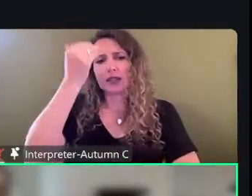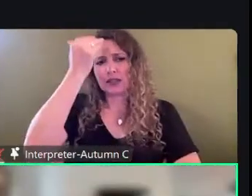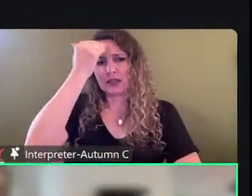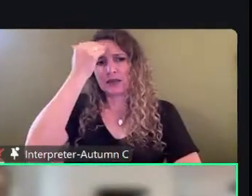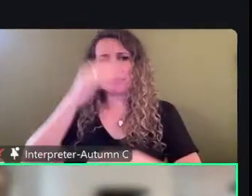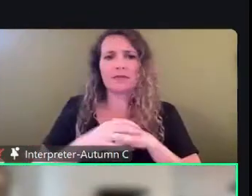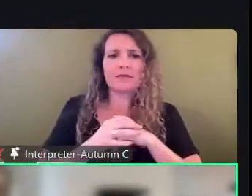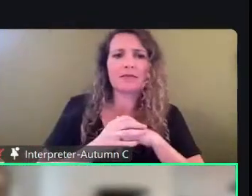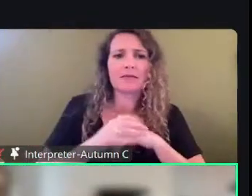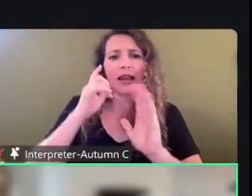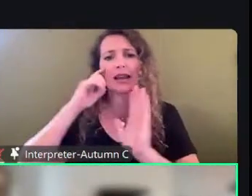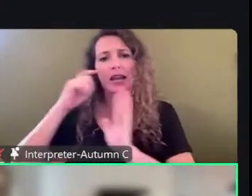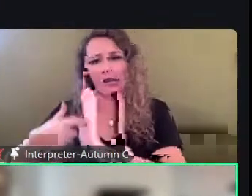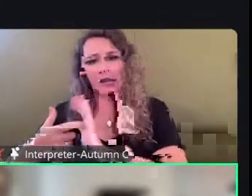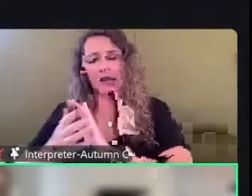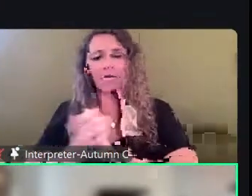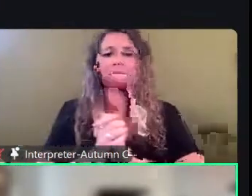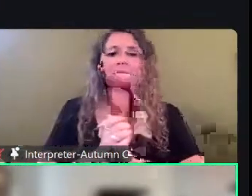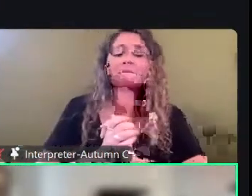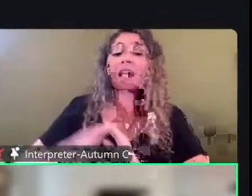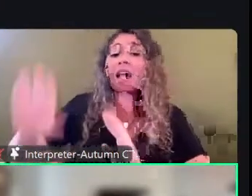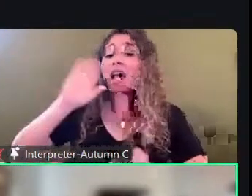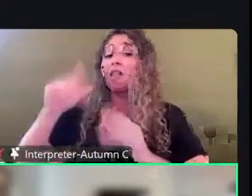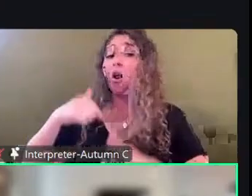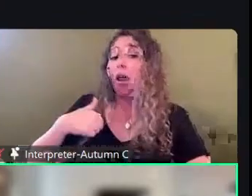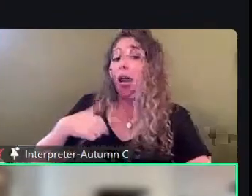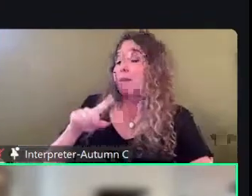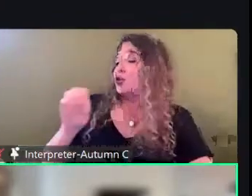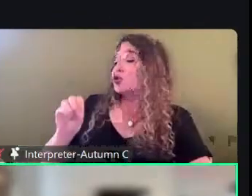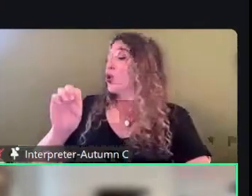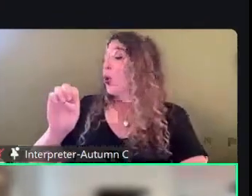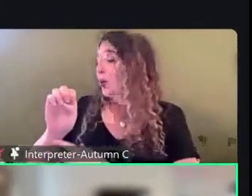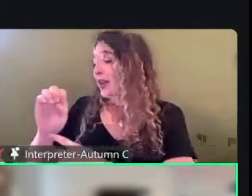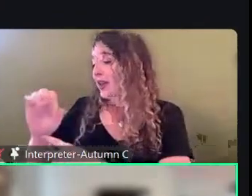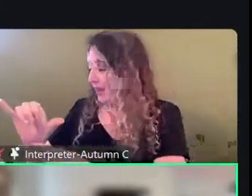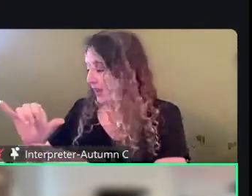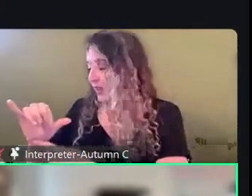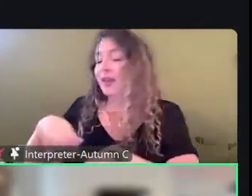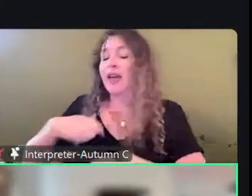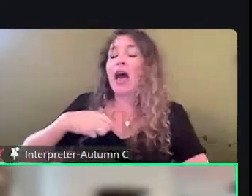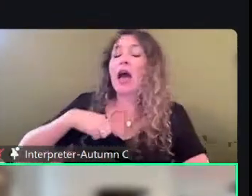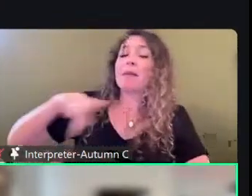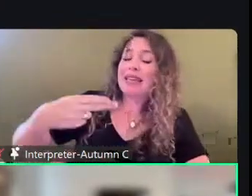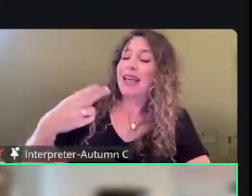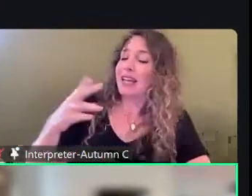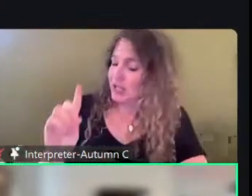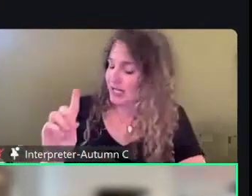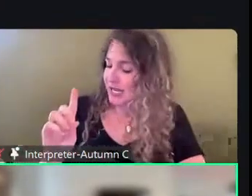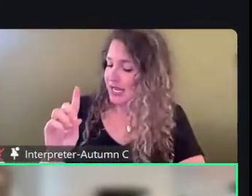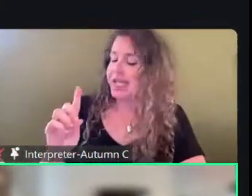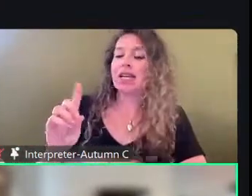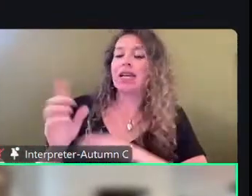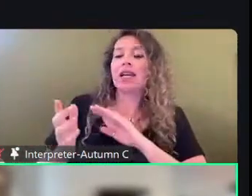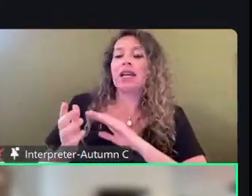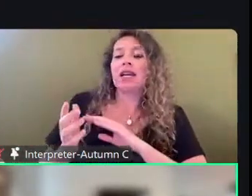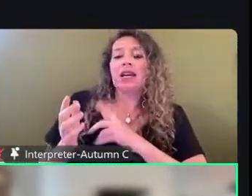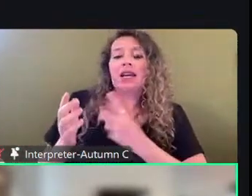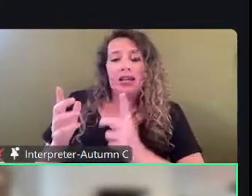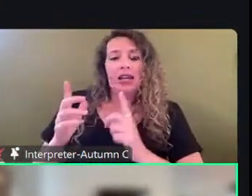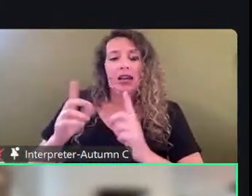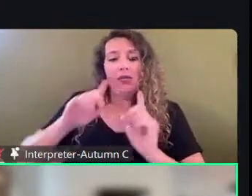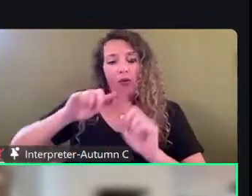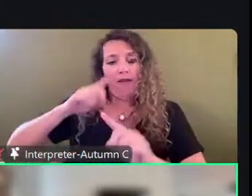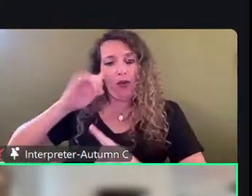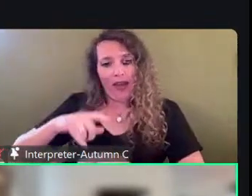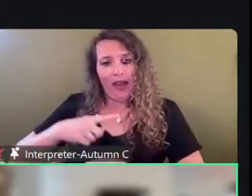Hi, everyone. I'm Zoey, and I am a PhD candidate in anthropology and